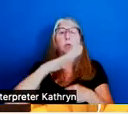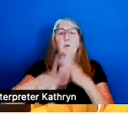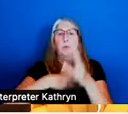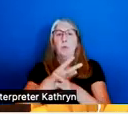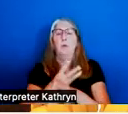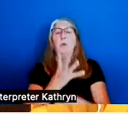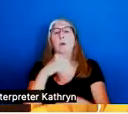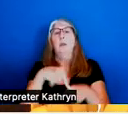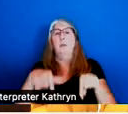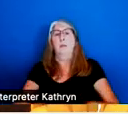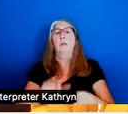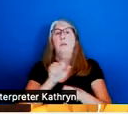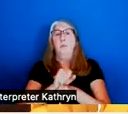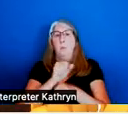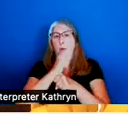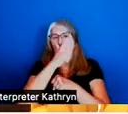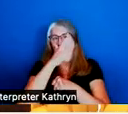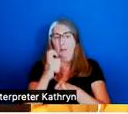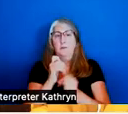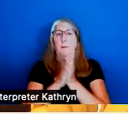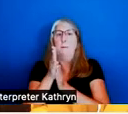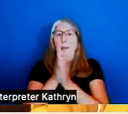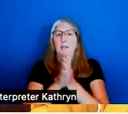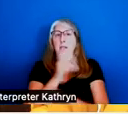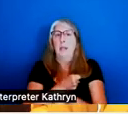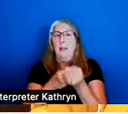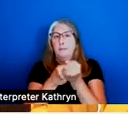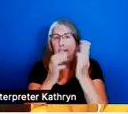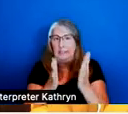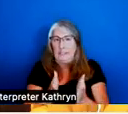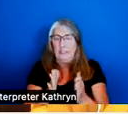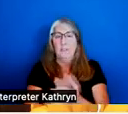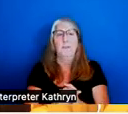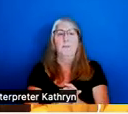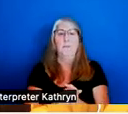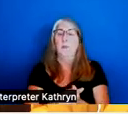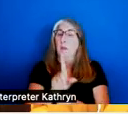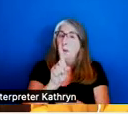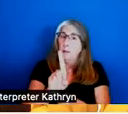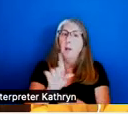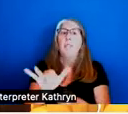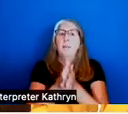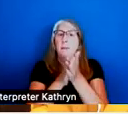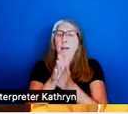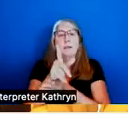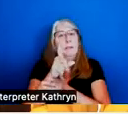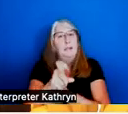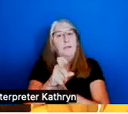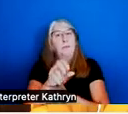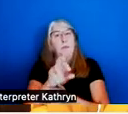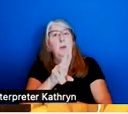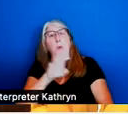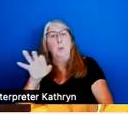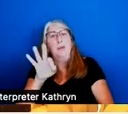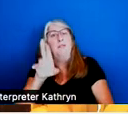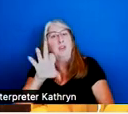this work because of our passion as advocates. But that passion needs to be fueled. And one